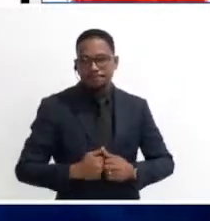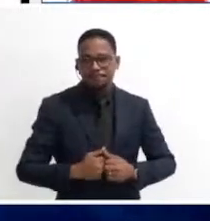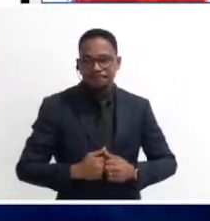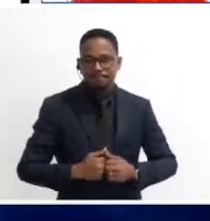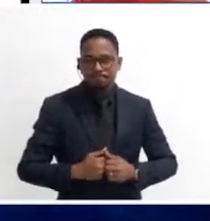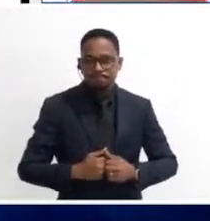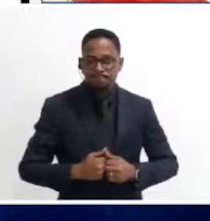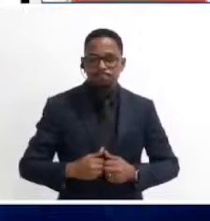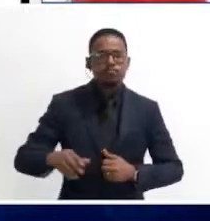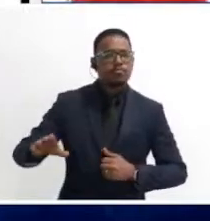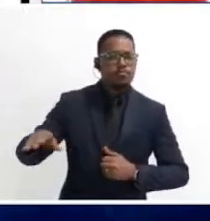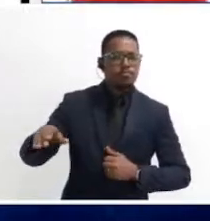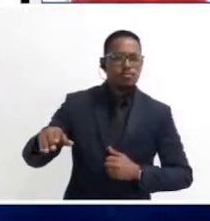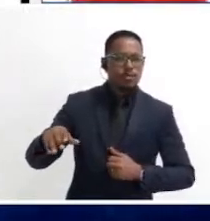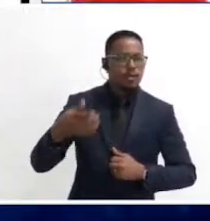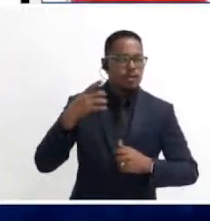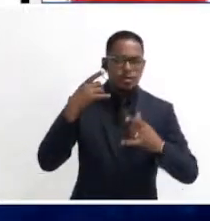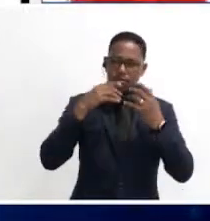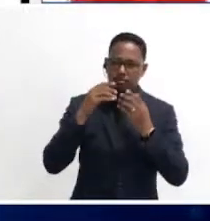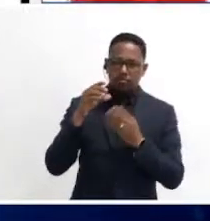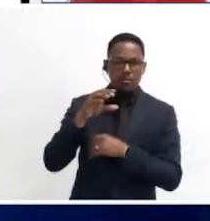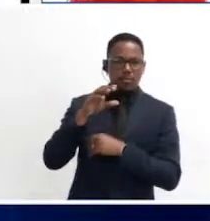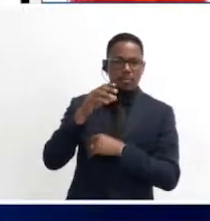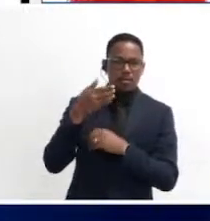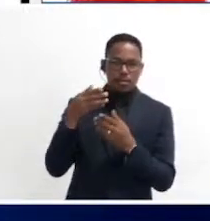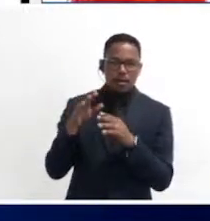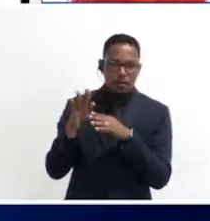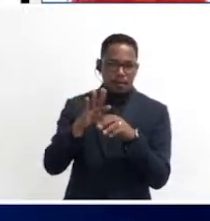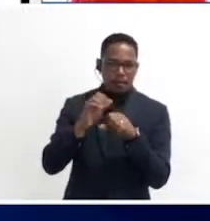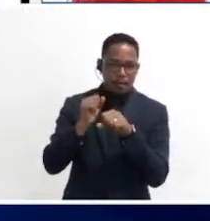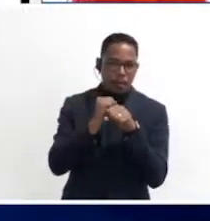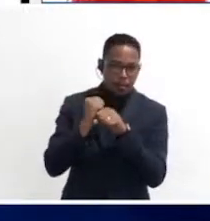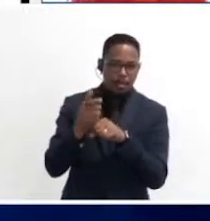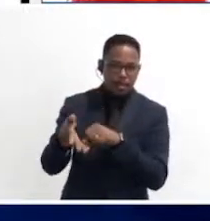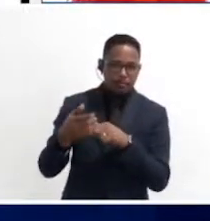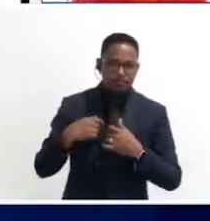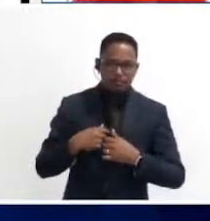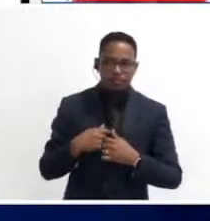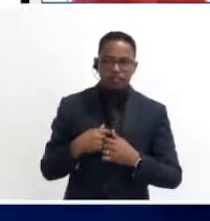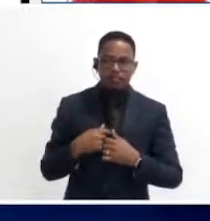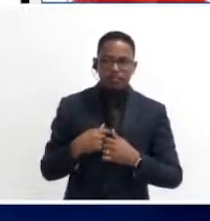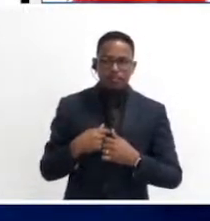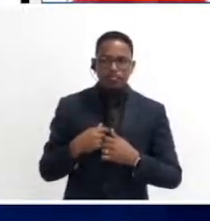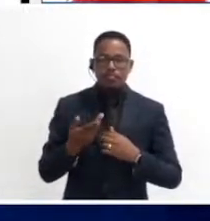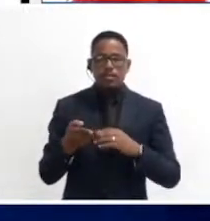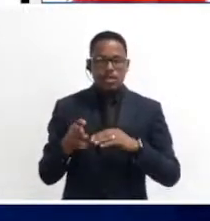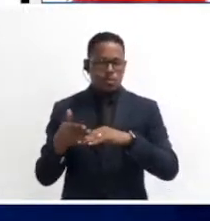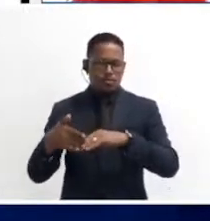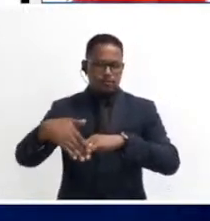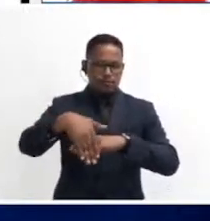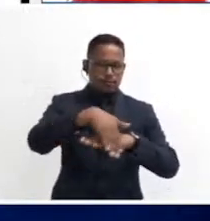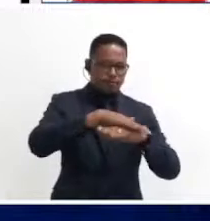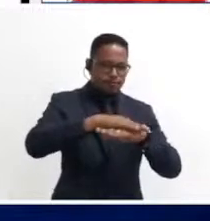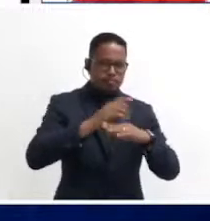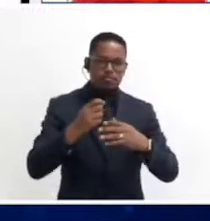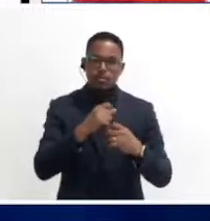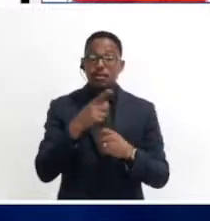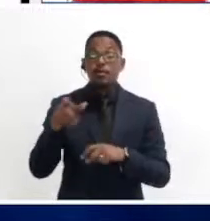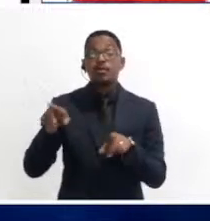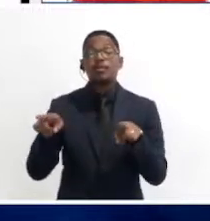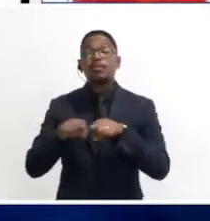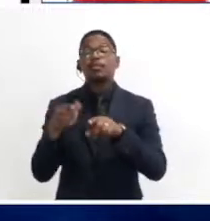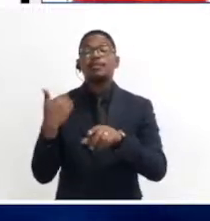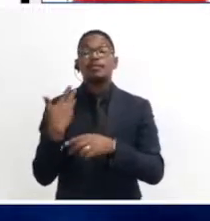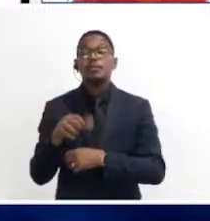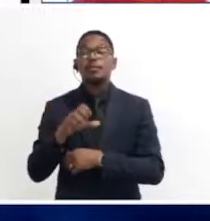So another key building block is a substrate, and I'm kind of broadening the terminology here to include lead